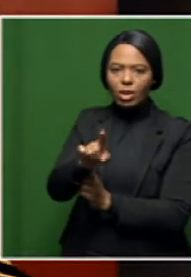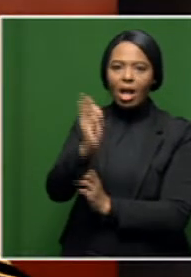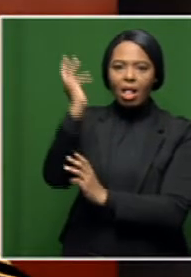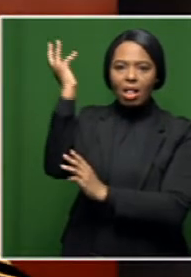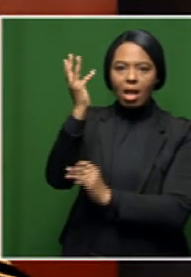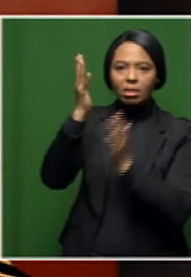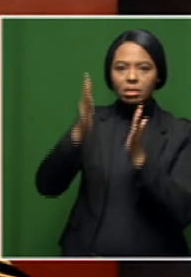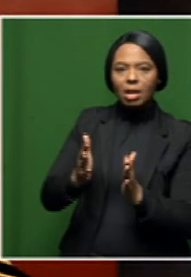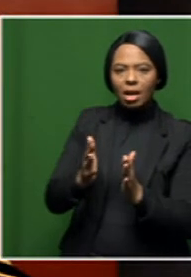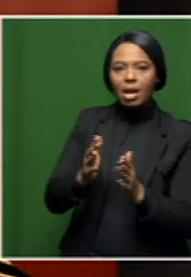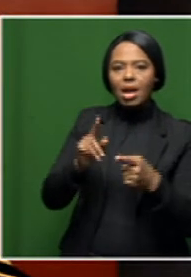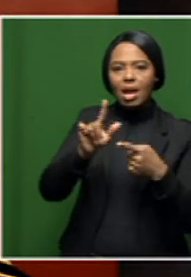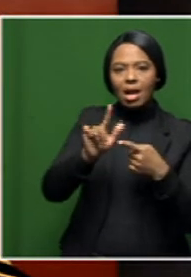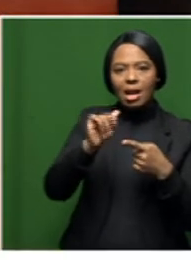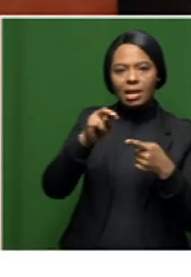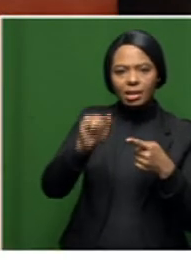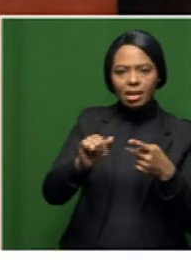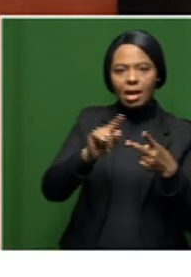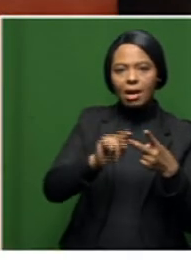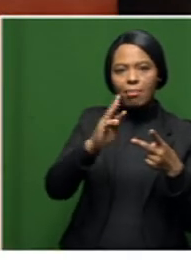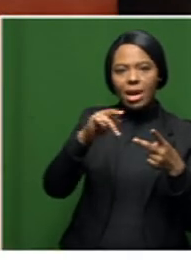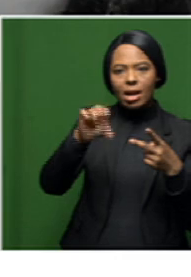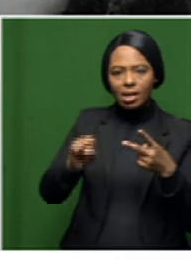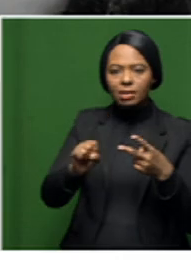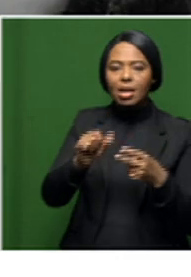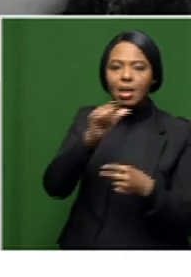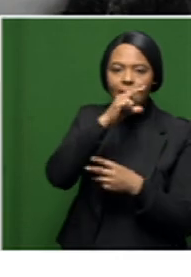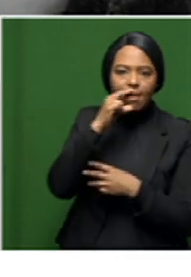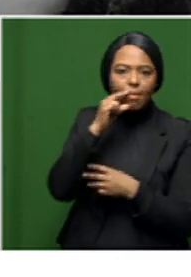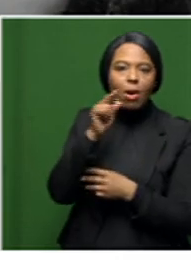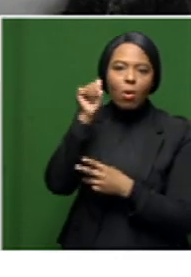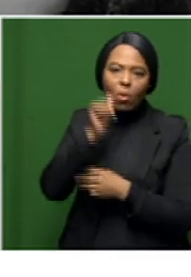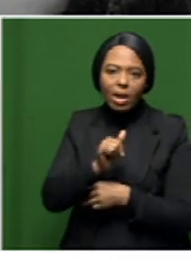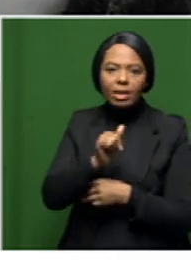by Lanitra M. Burgers on, it's titled, When Do Black